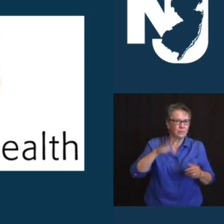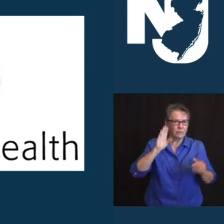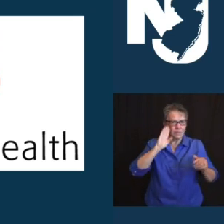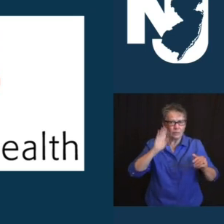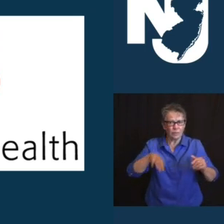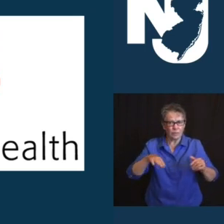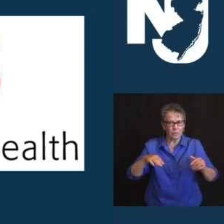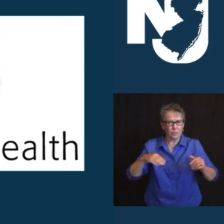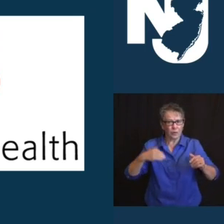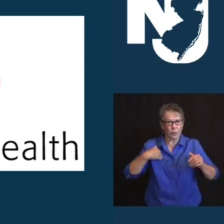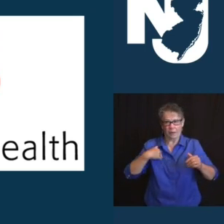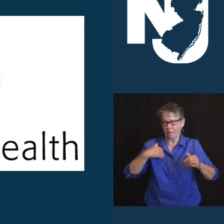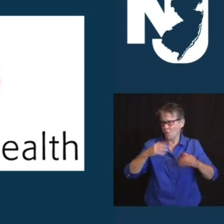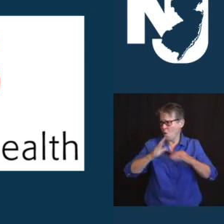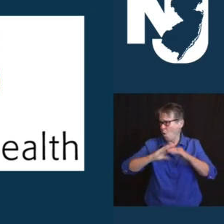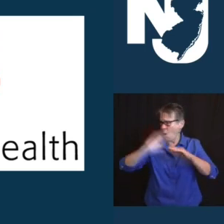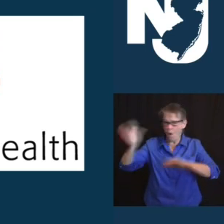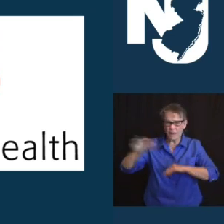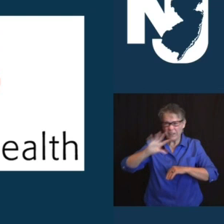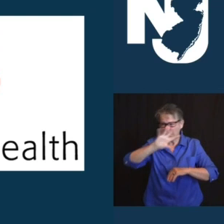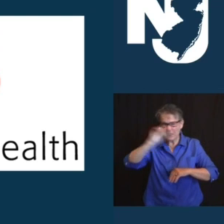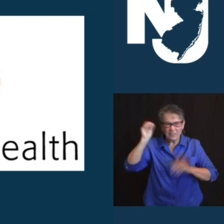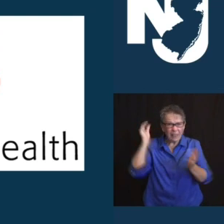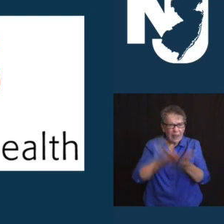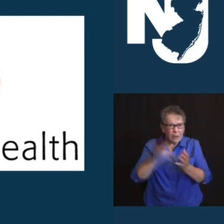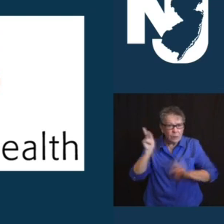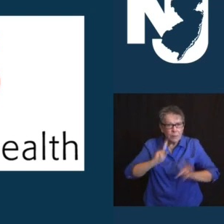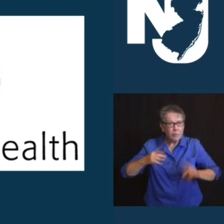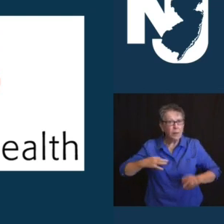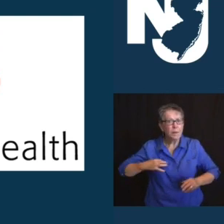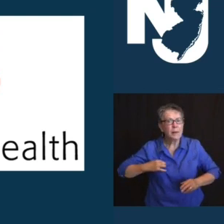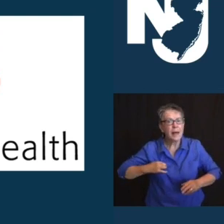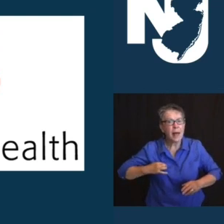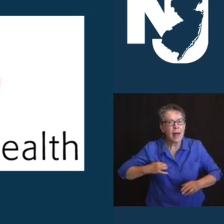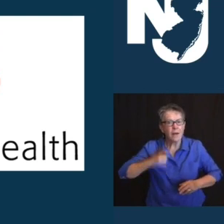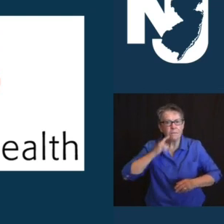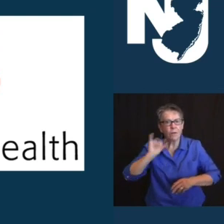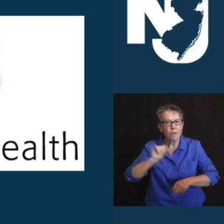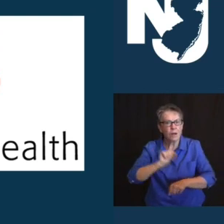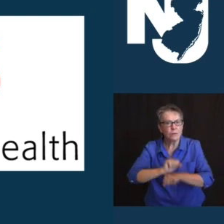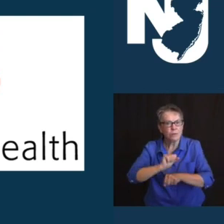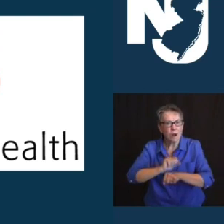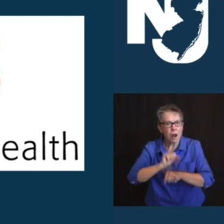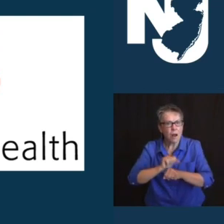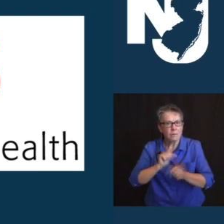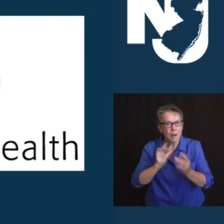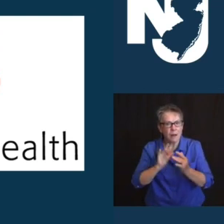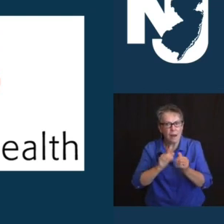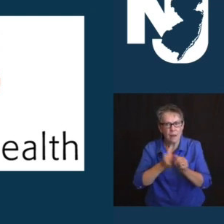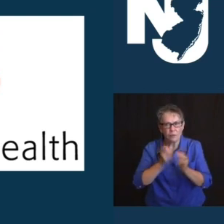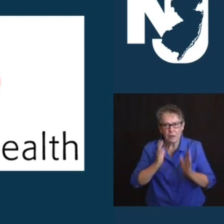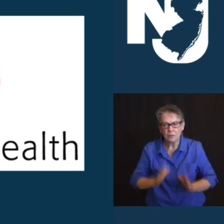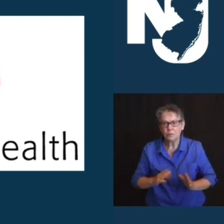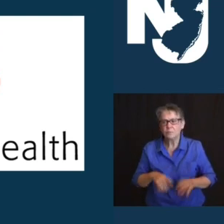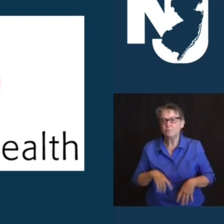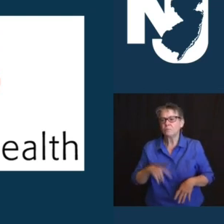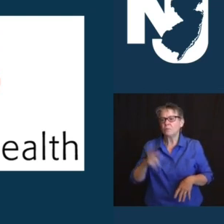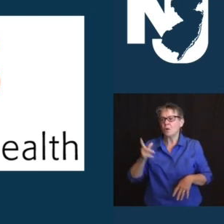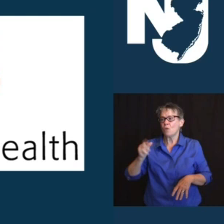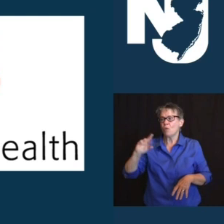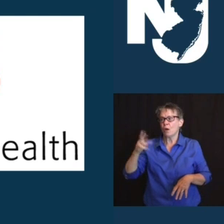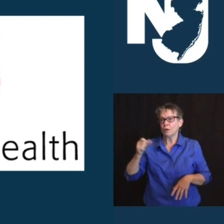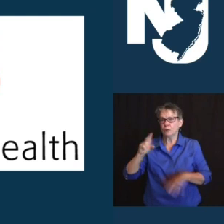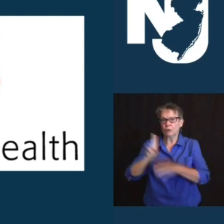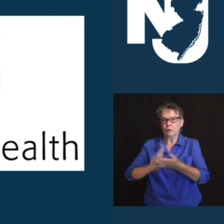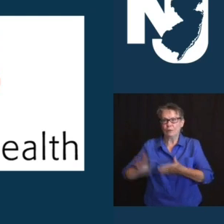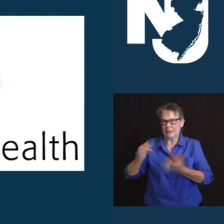far, Rutgers School of Public Health has moved the ball forward for us admirably. As of yesterday, more than 2,200